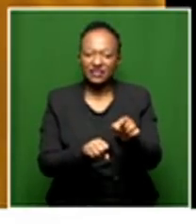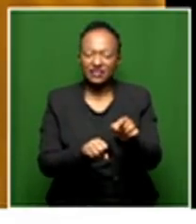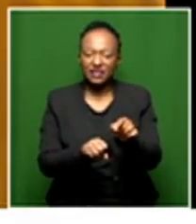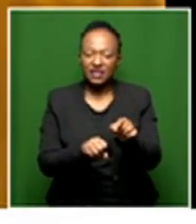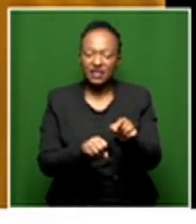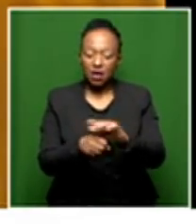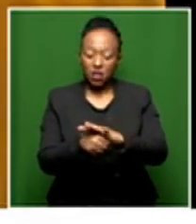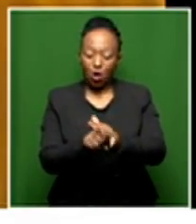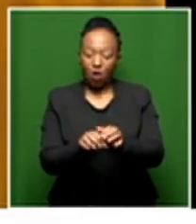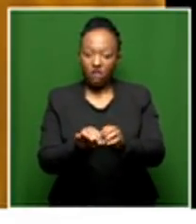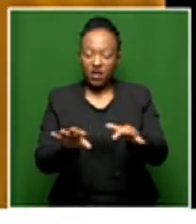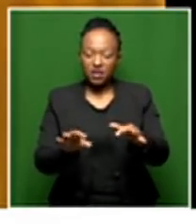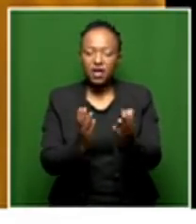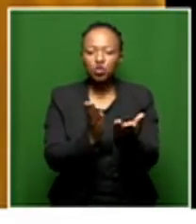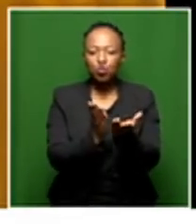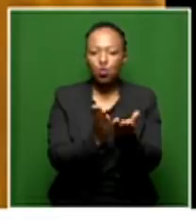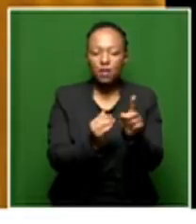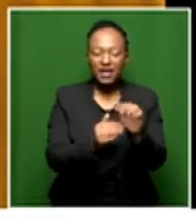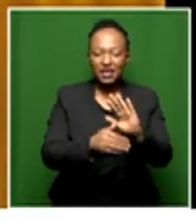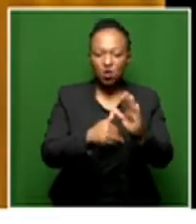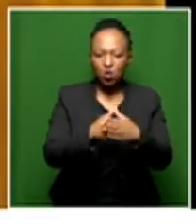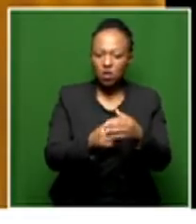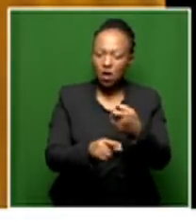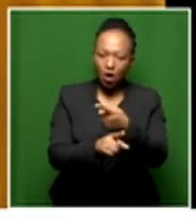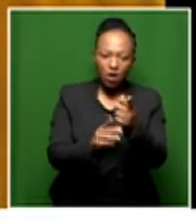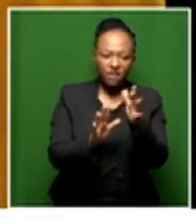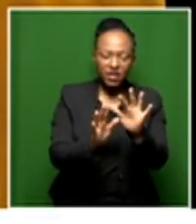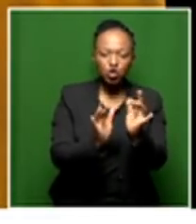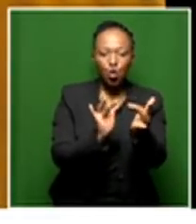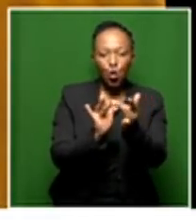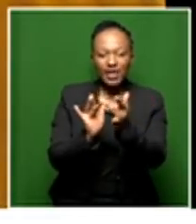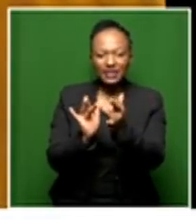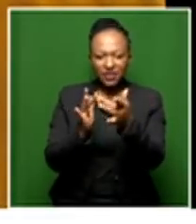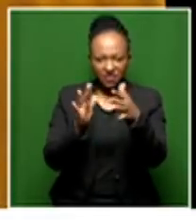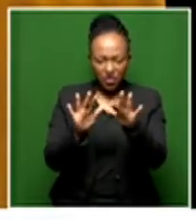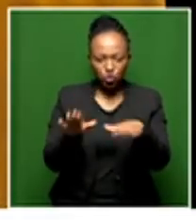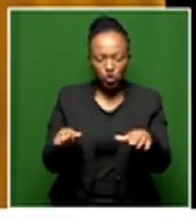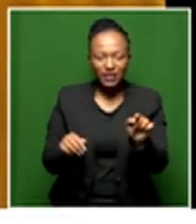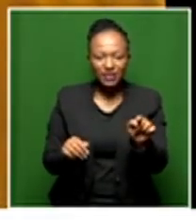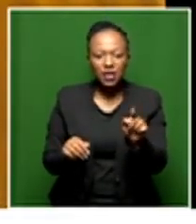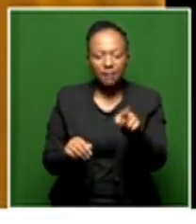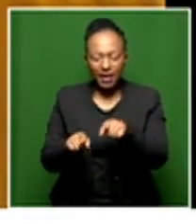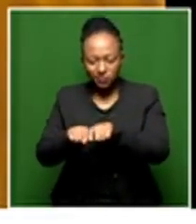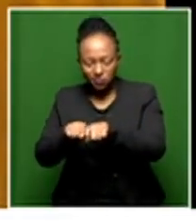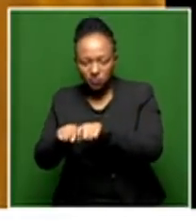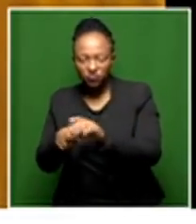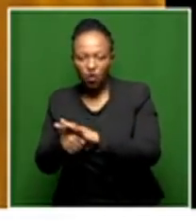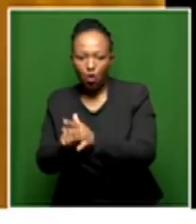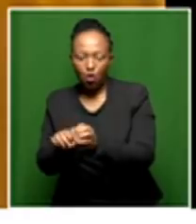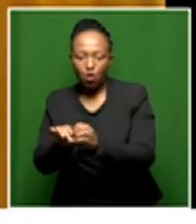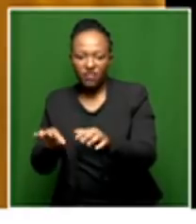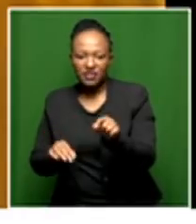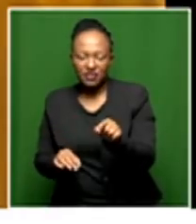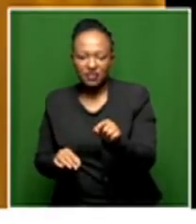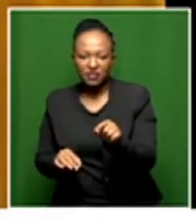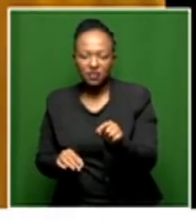the school has to close and everyone who's been in contact with the child has to test also for COVID. So I think we